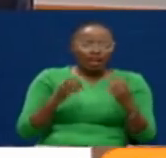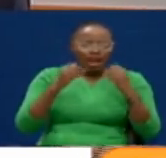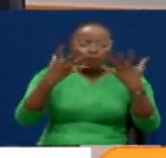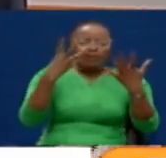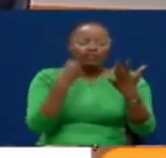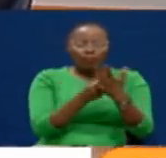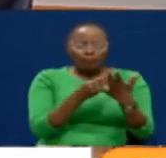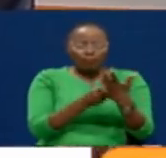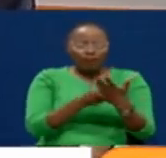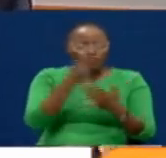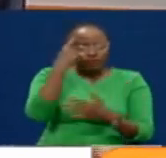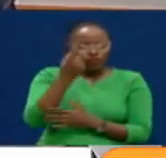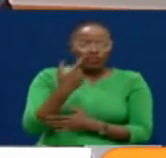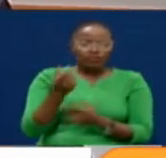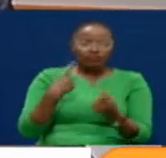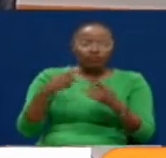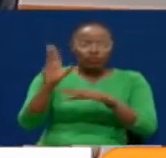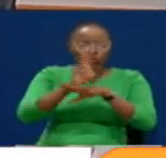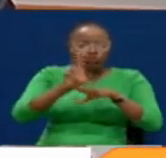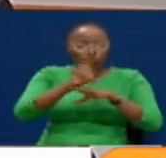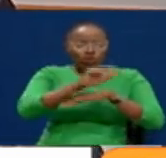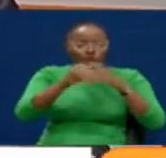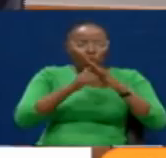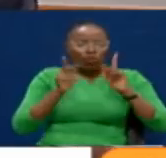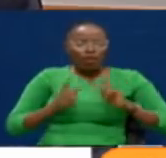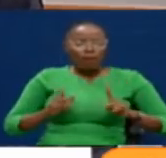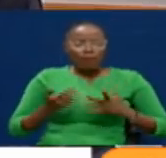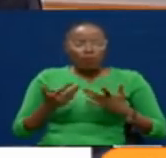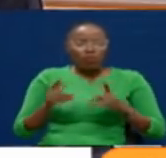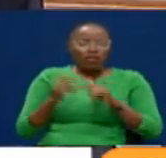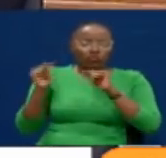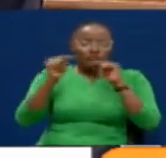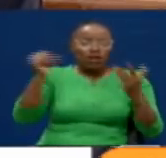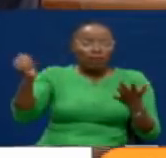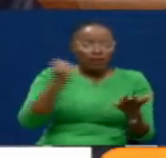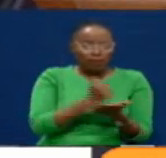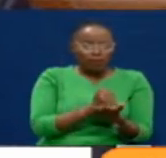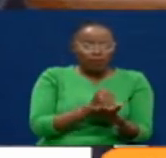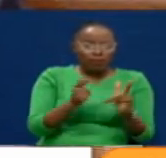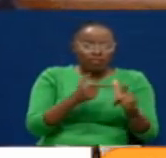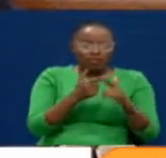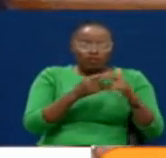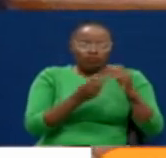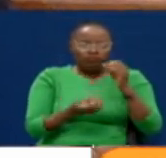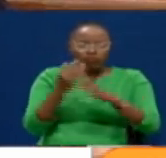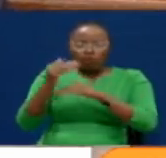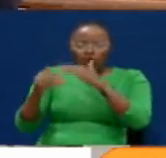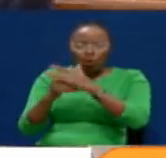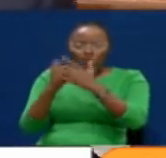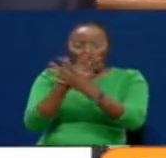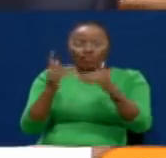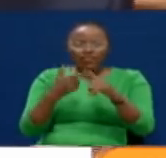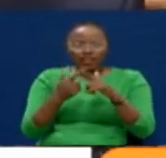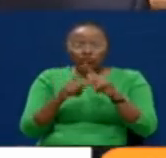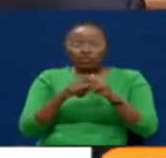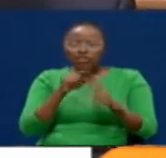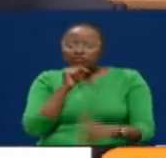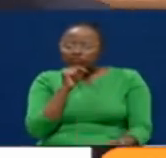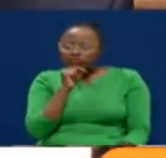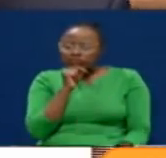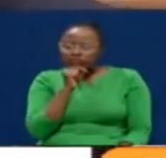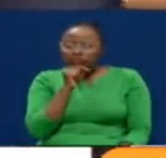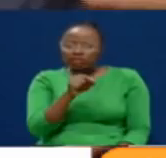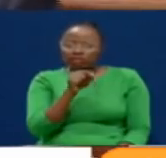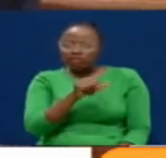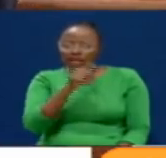the tea that we are going to use, the amount of people you're going to come and employ. And put up all of those things, then you start wondering what's